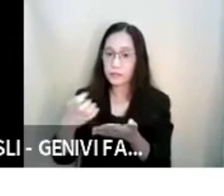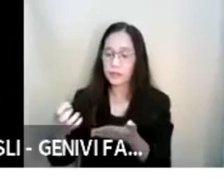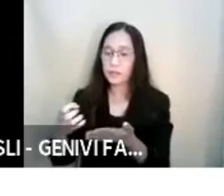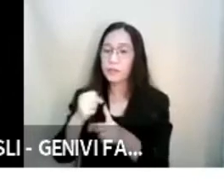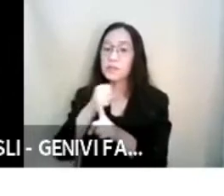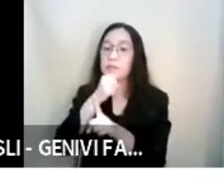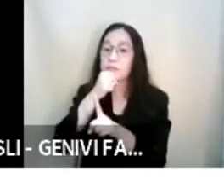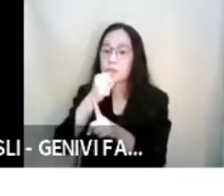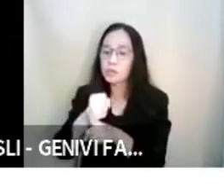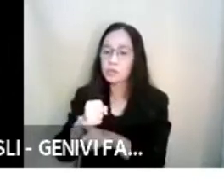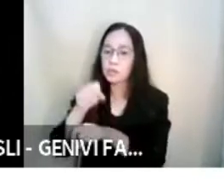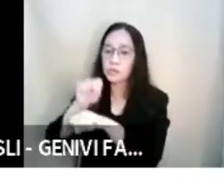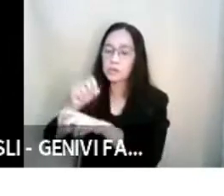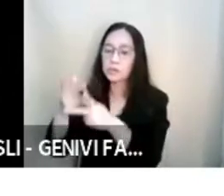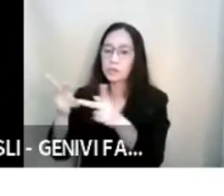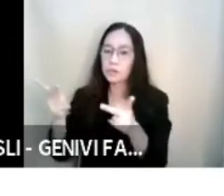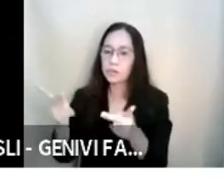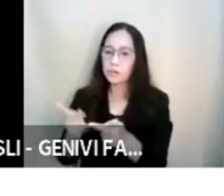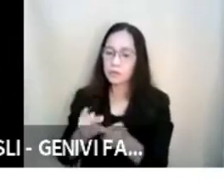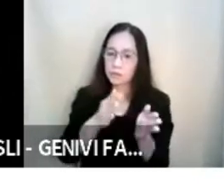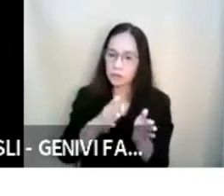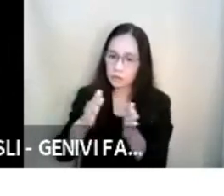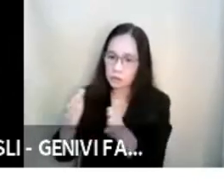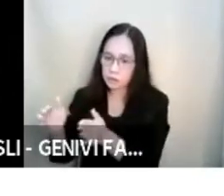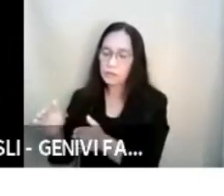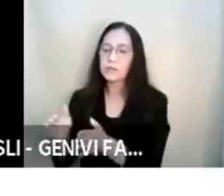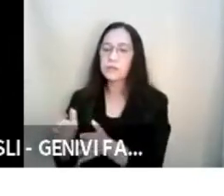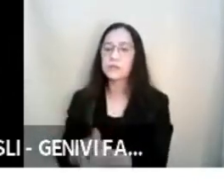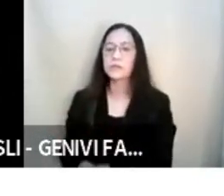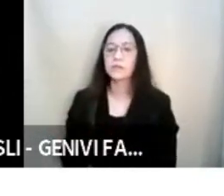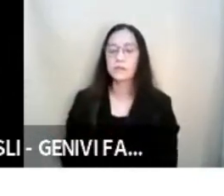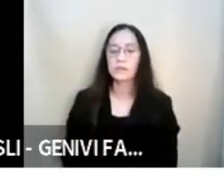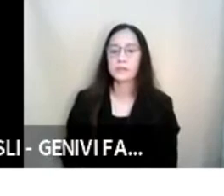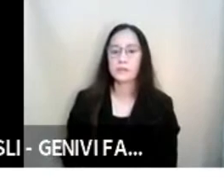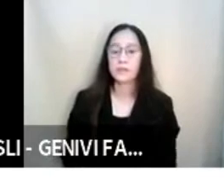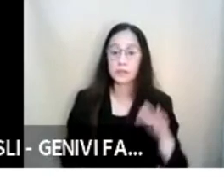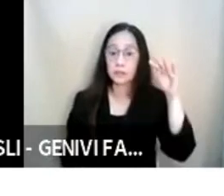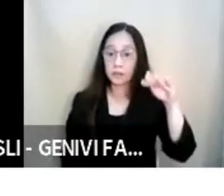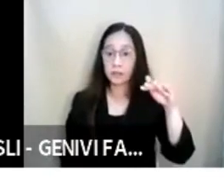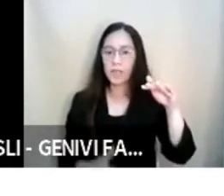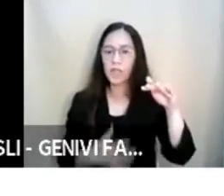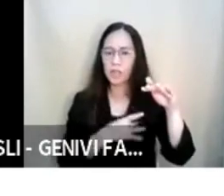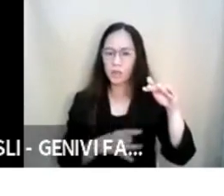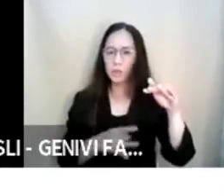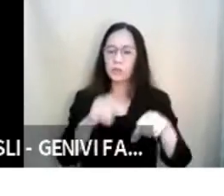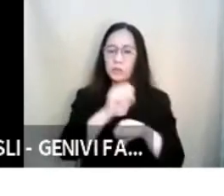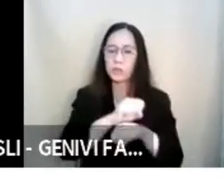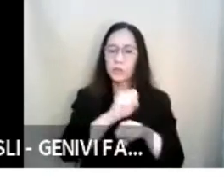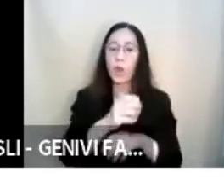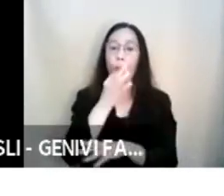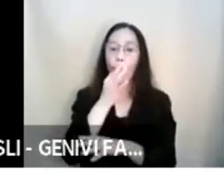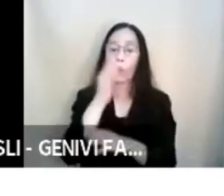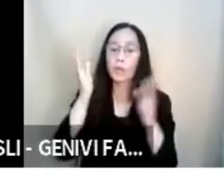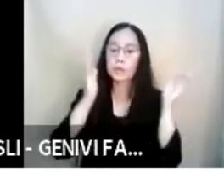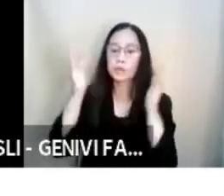a workstation is clean and organized, no? Things like that. Does the child want to work in food service? Mommy, Daddy, I